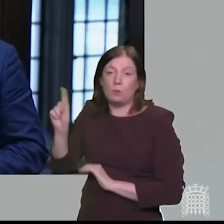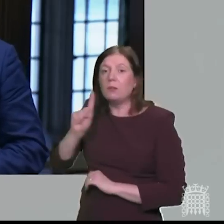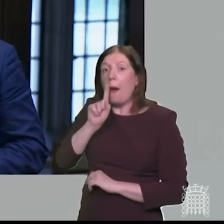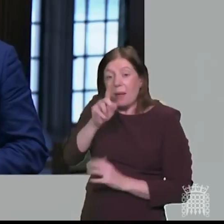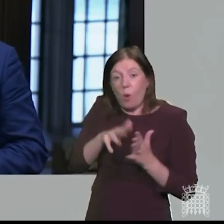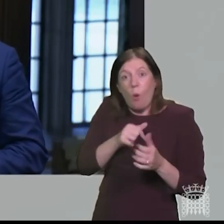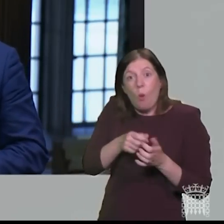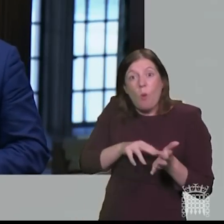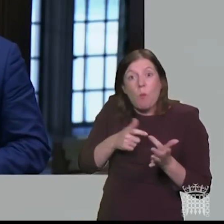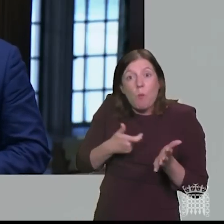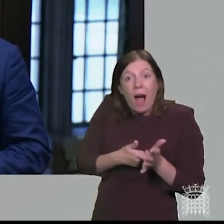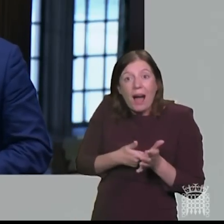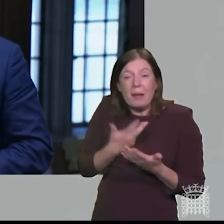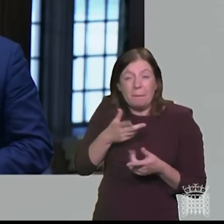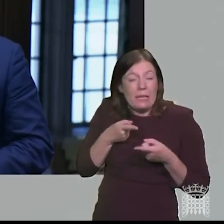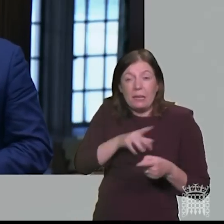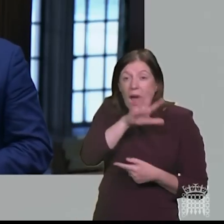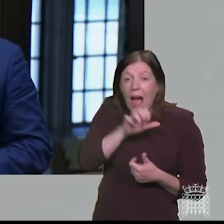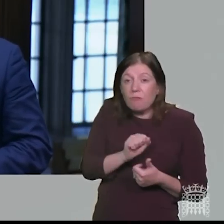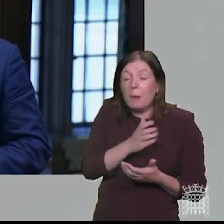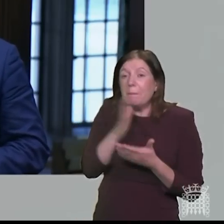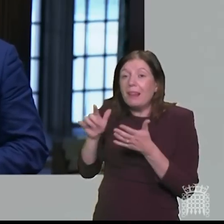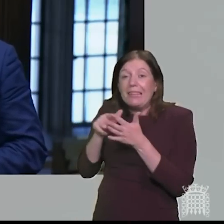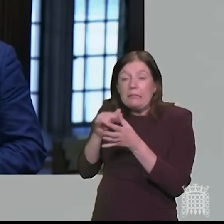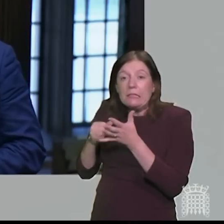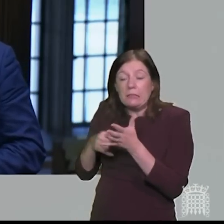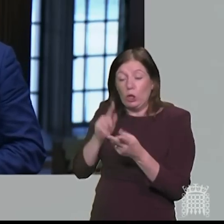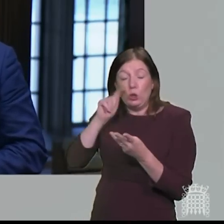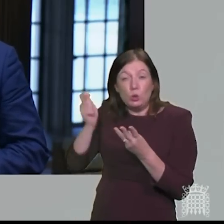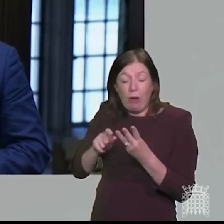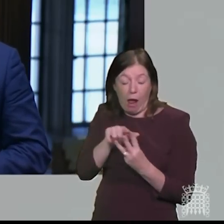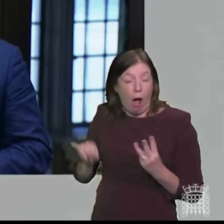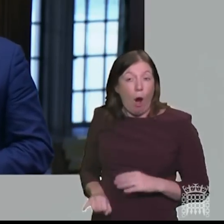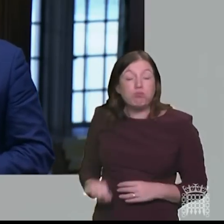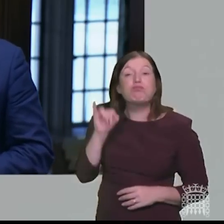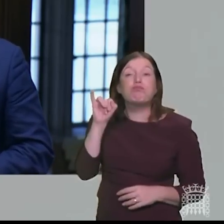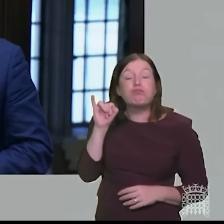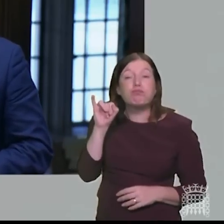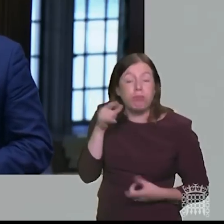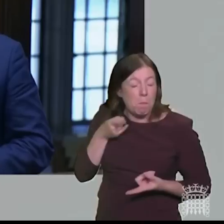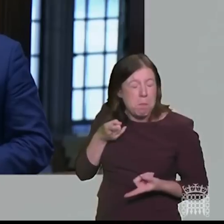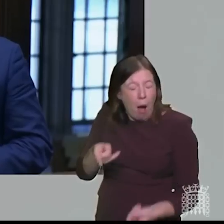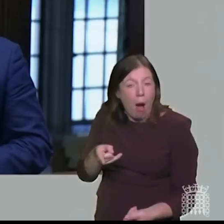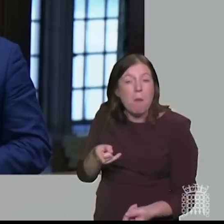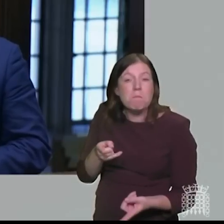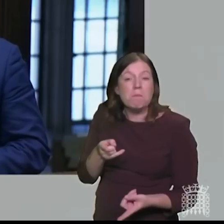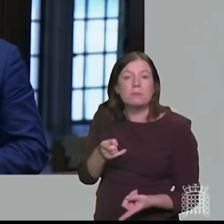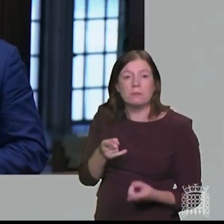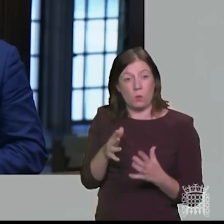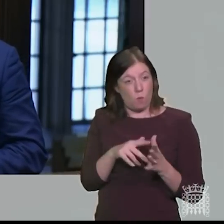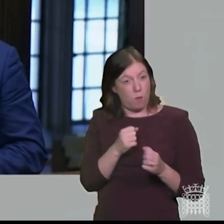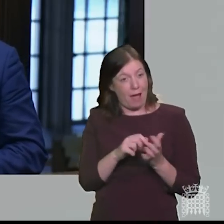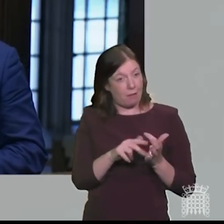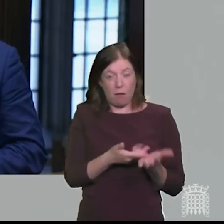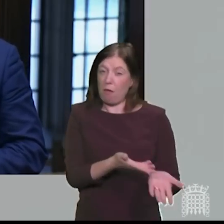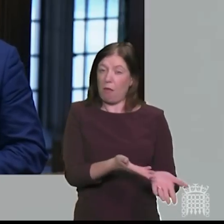they've committed across Africa, the Middle East and, of course, in Ukraine. But despite all of that, Mr. Speaker, the government doesn't